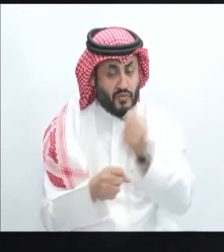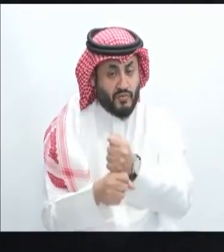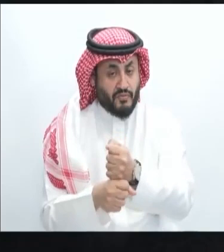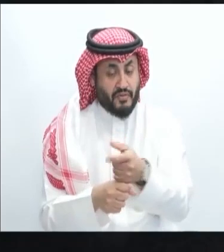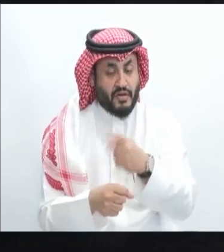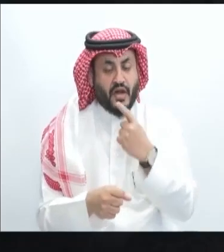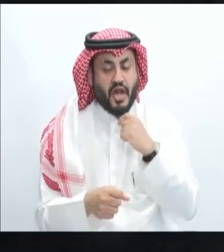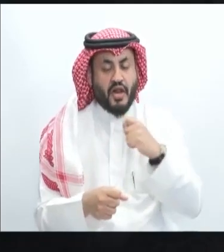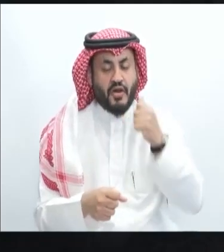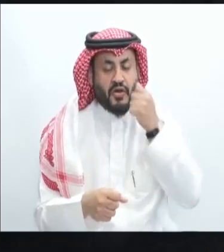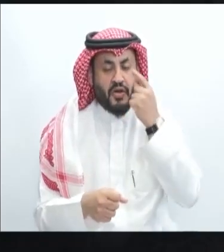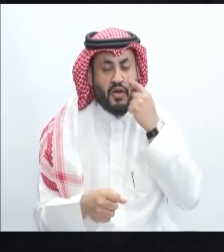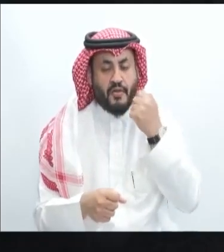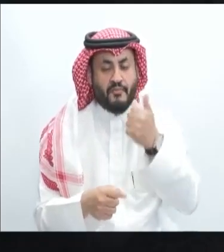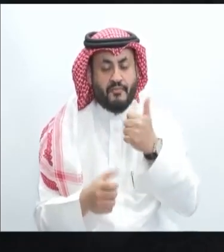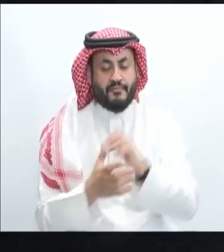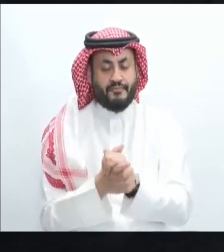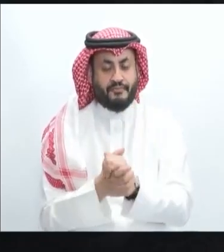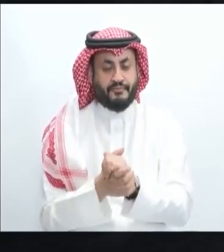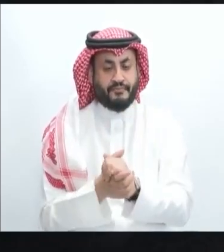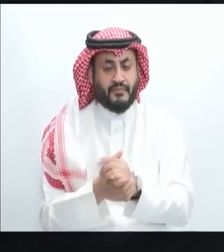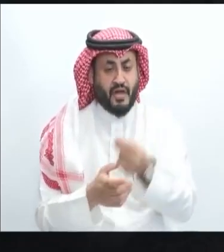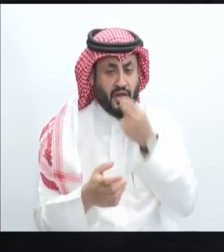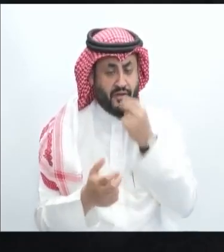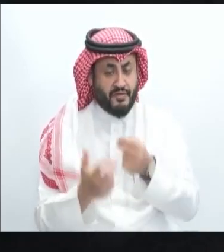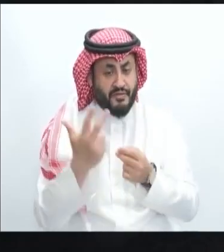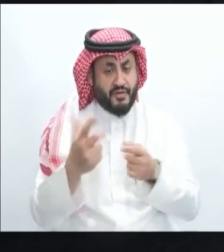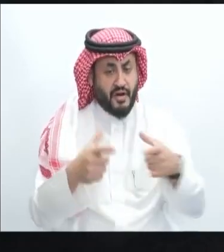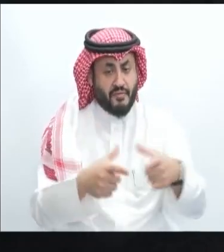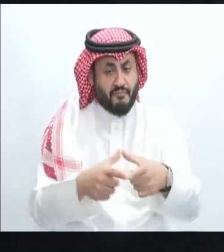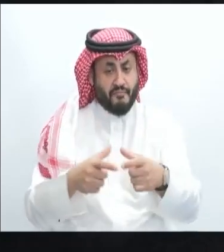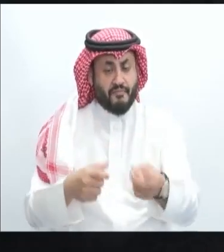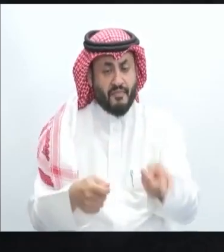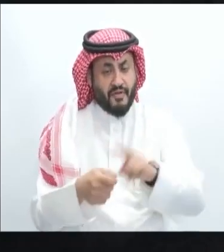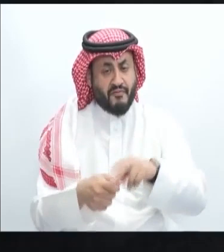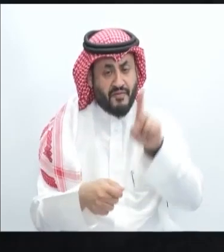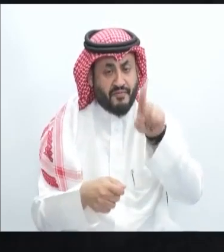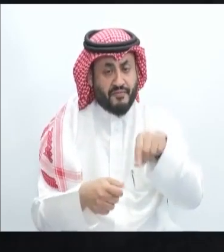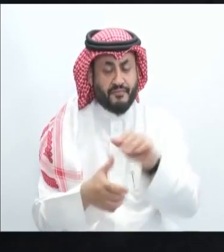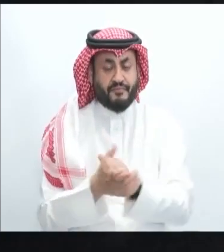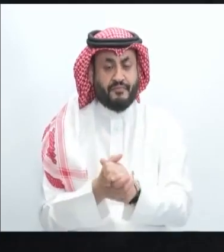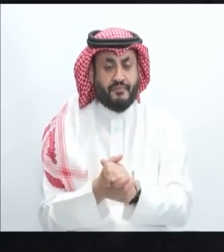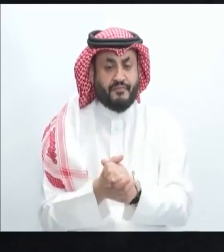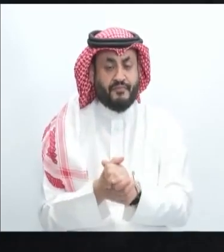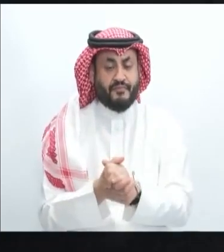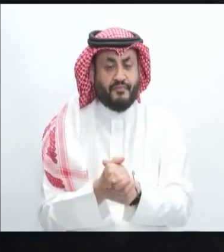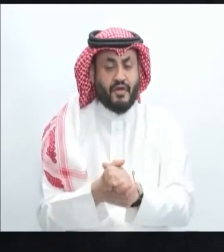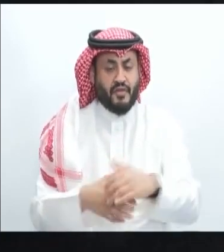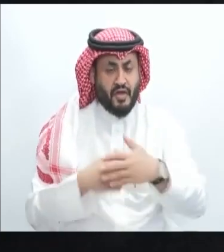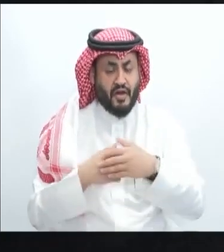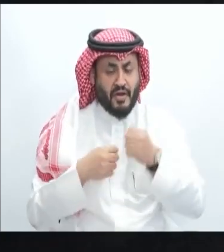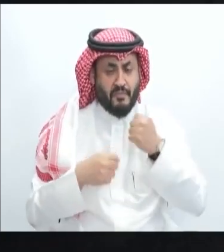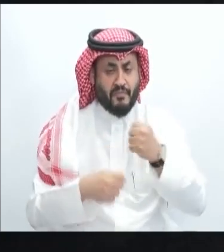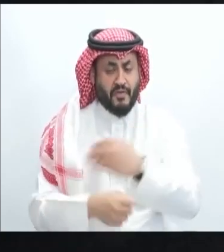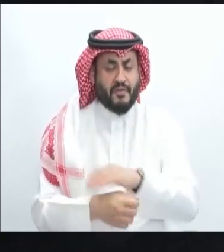only eat three meals a day, because this is what will keep us fit, what will